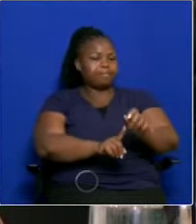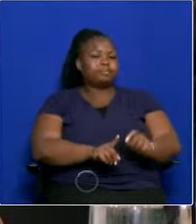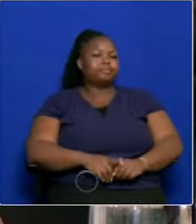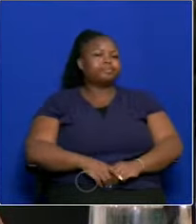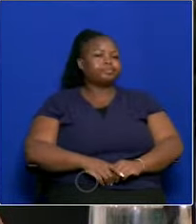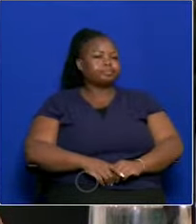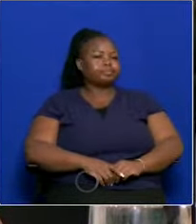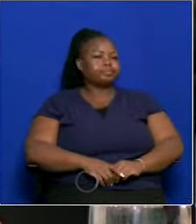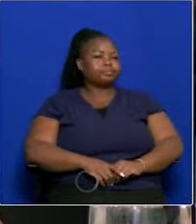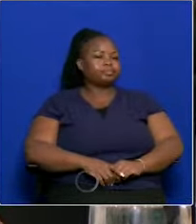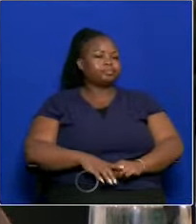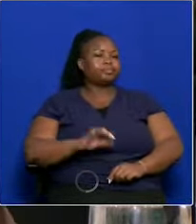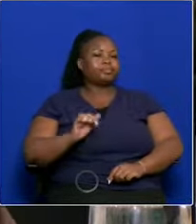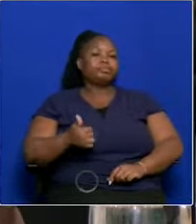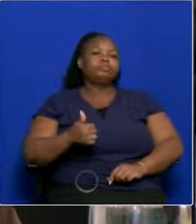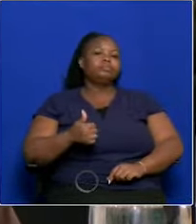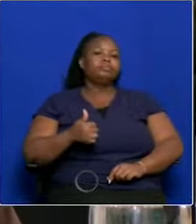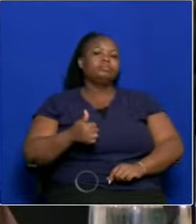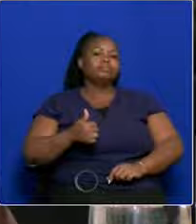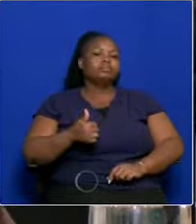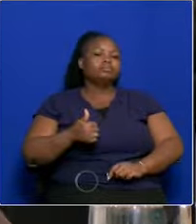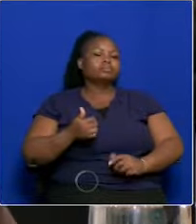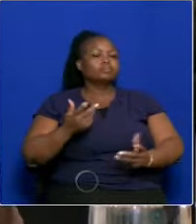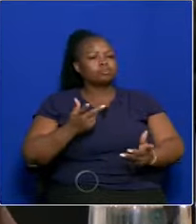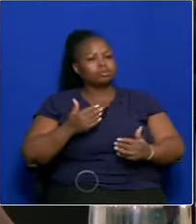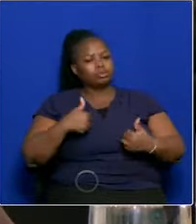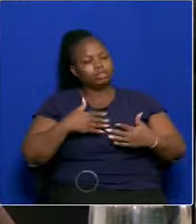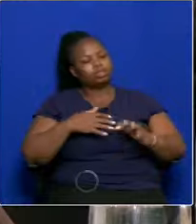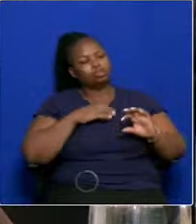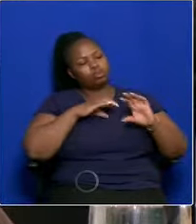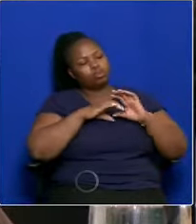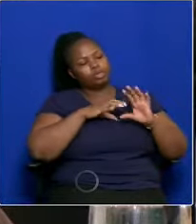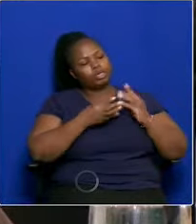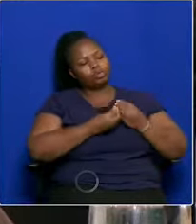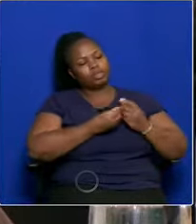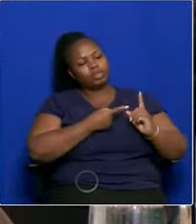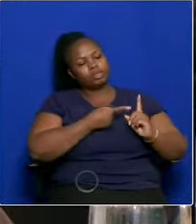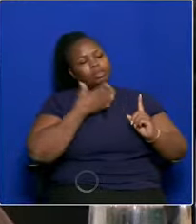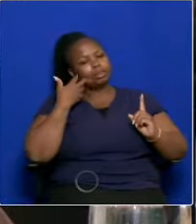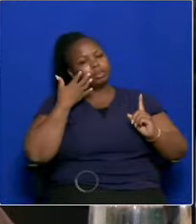You then, of course, start to communicate with Mr. Matlala.